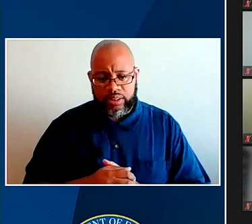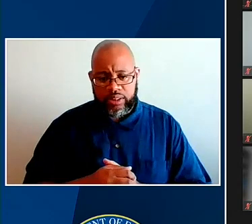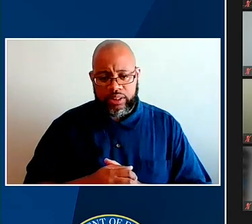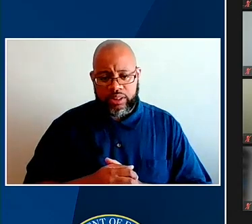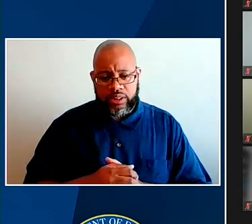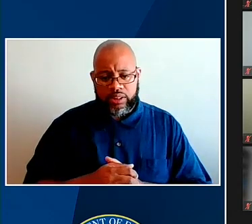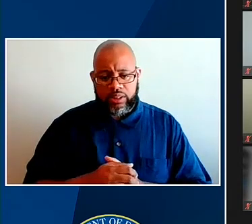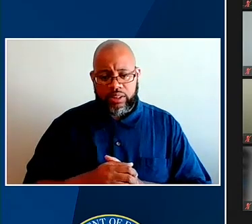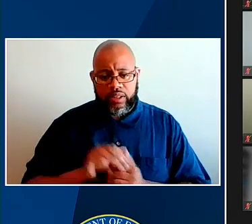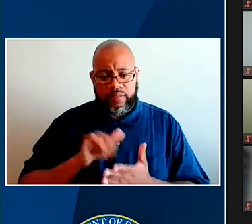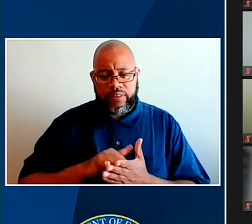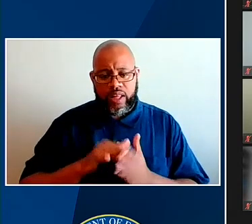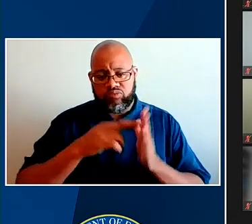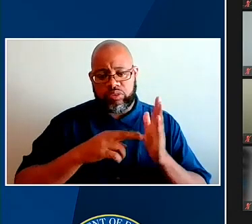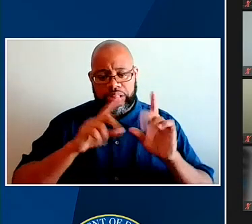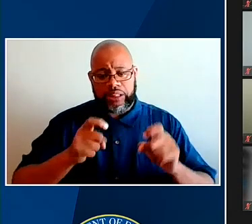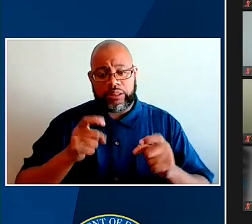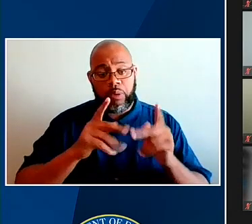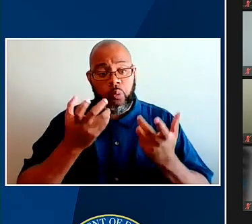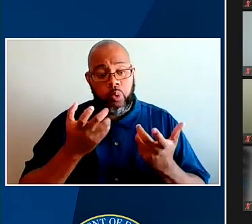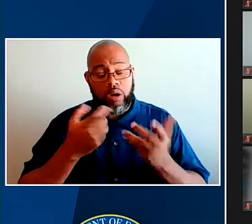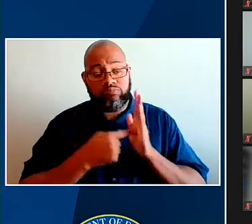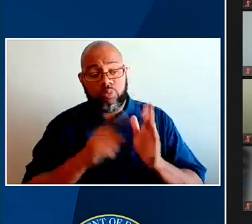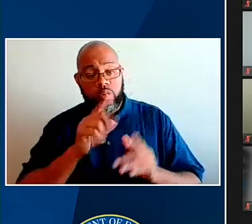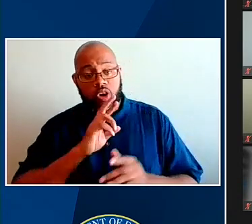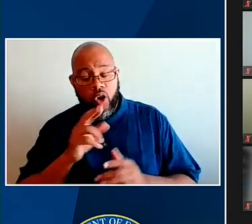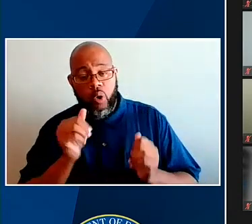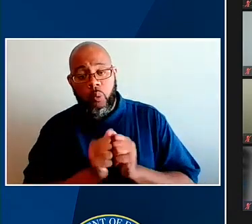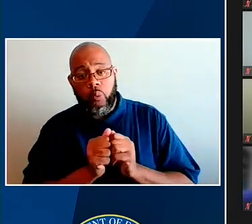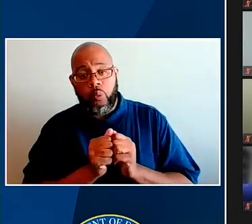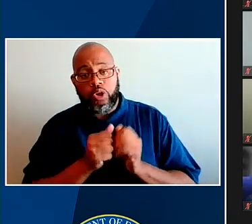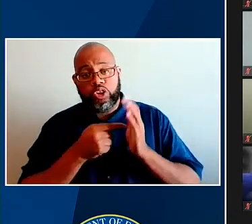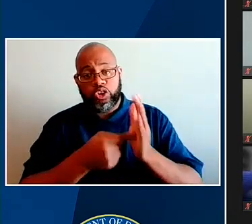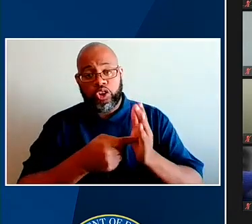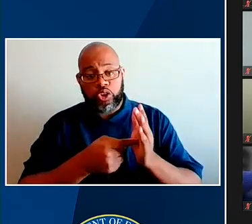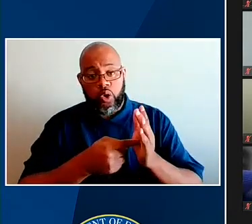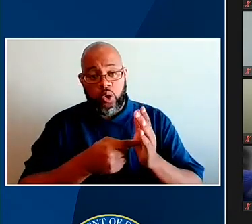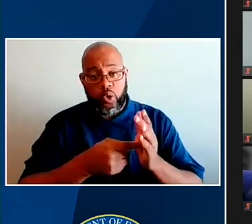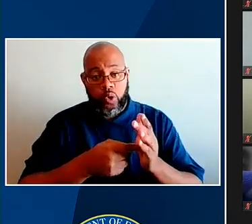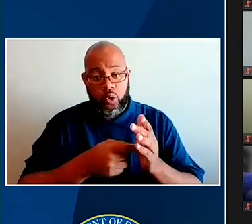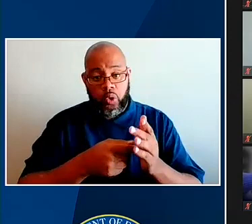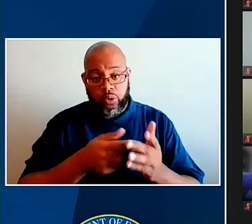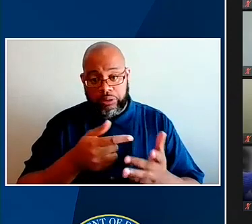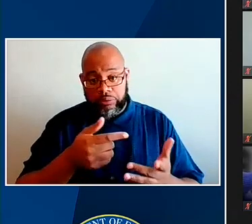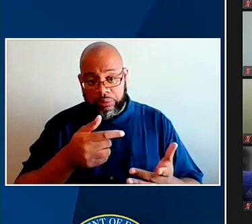test. If folks want to indicate where they are with a show of their thumbs.